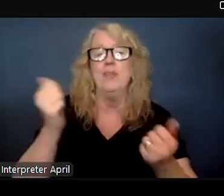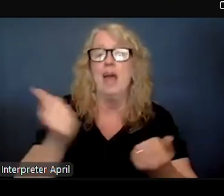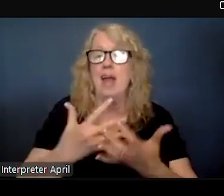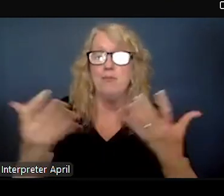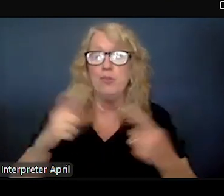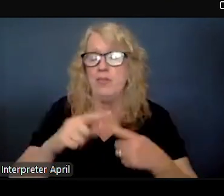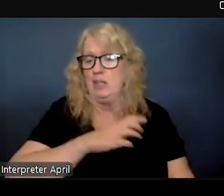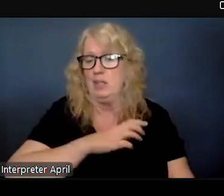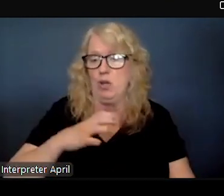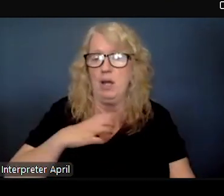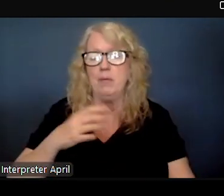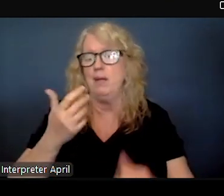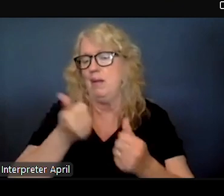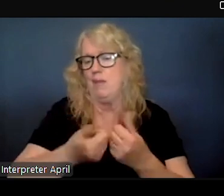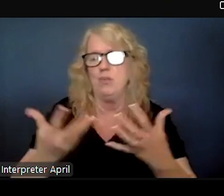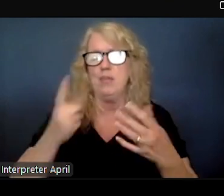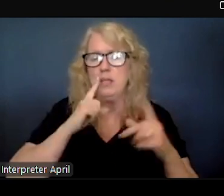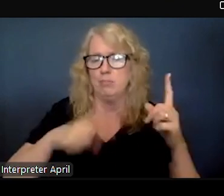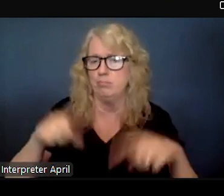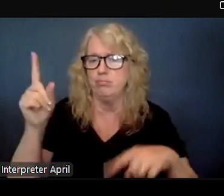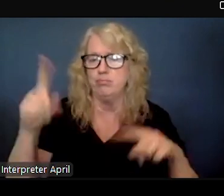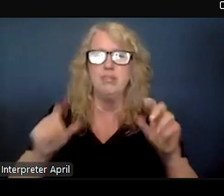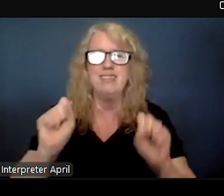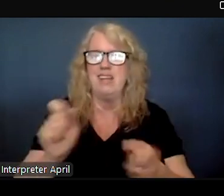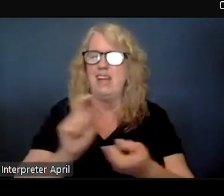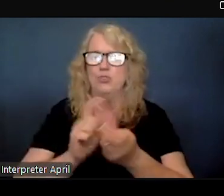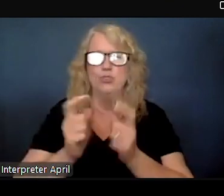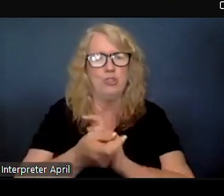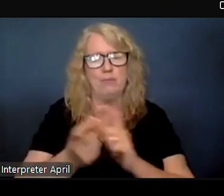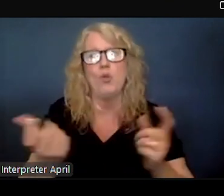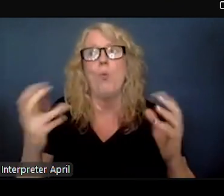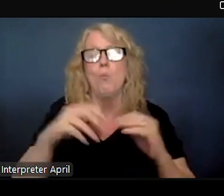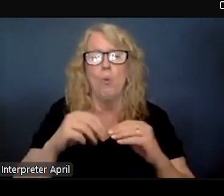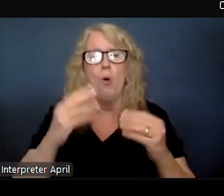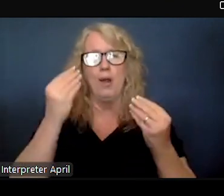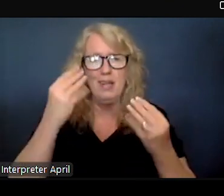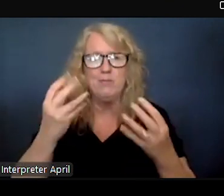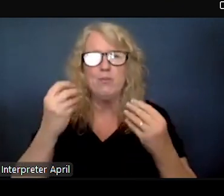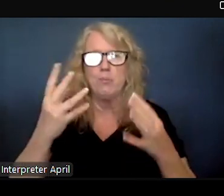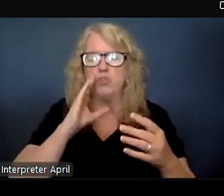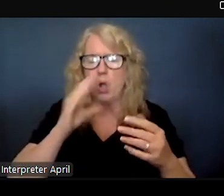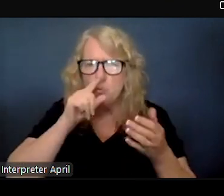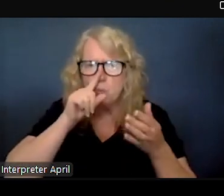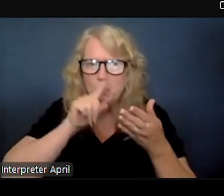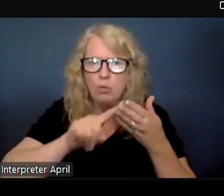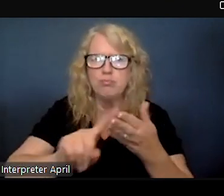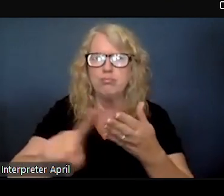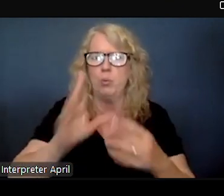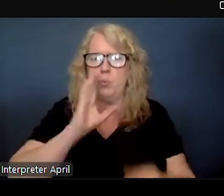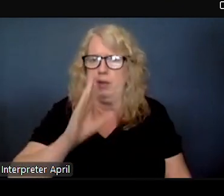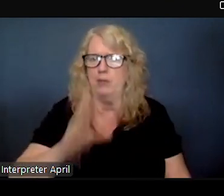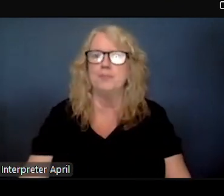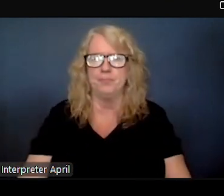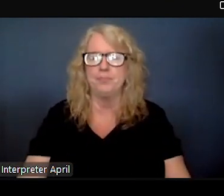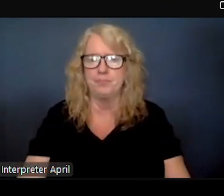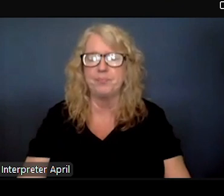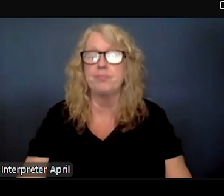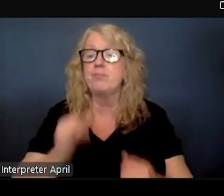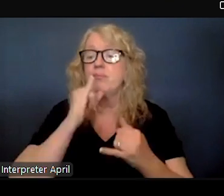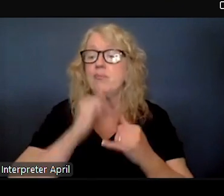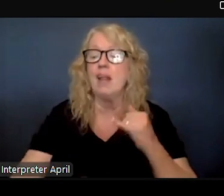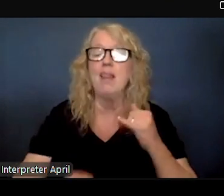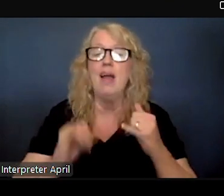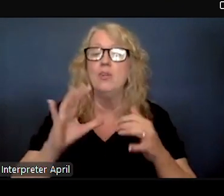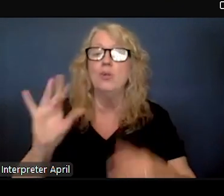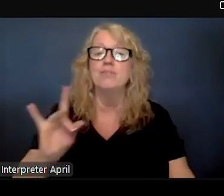Congress, everything is dynamic, things could shift. So more to come, and we'll be closely tracking that. And on a final note,